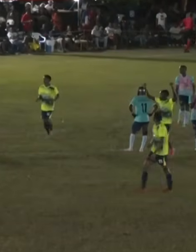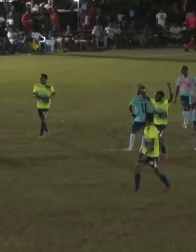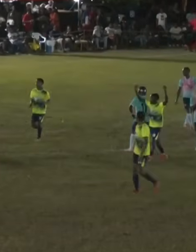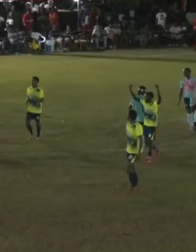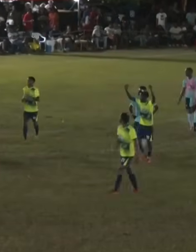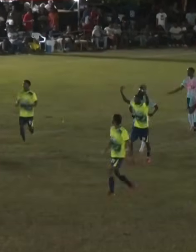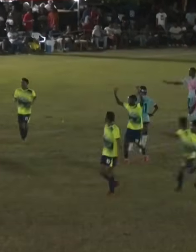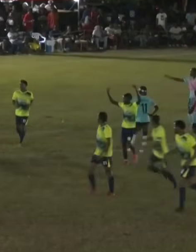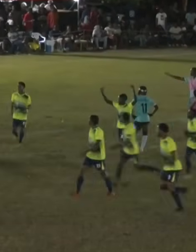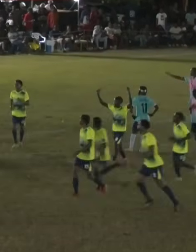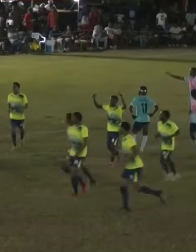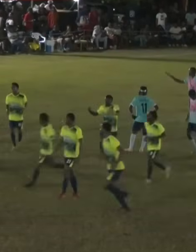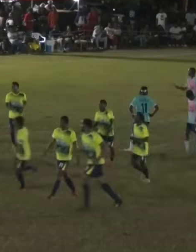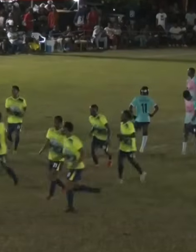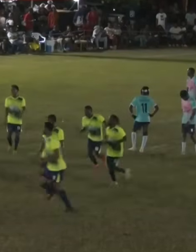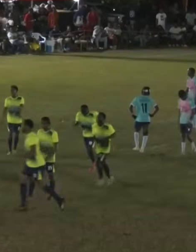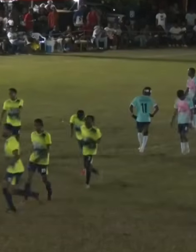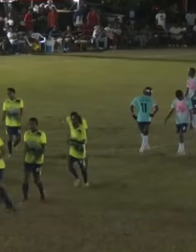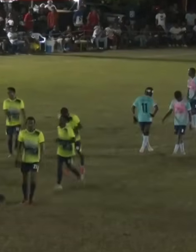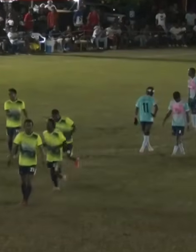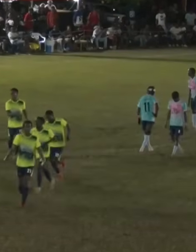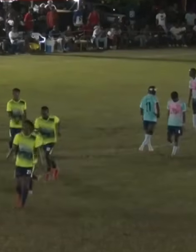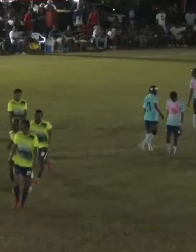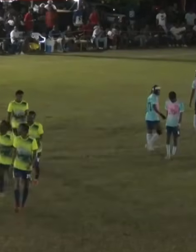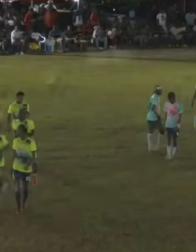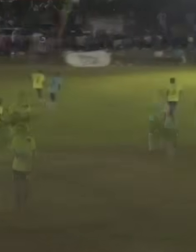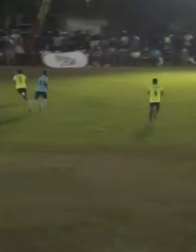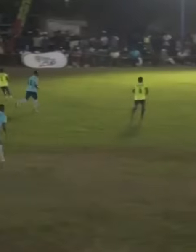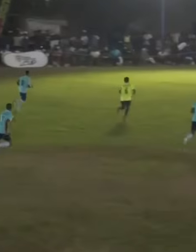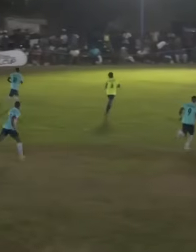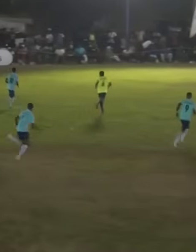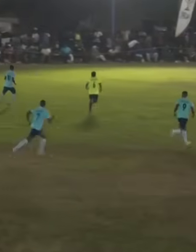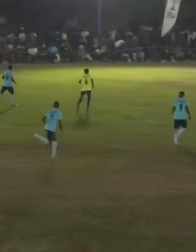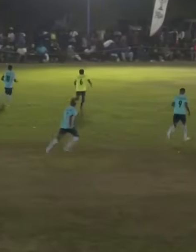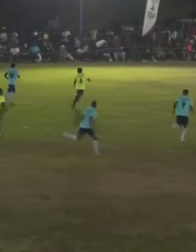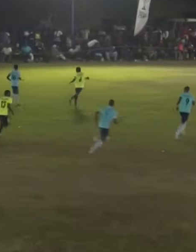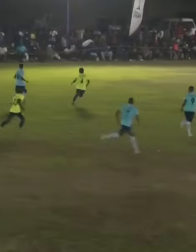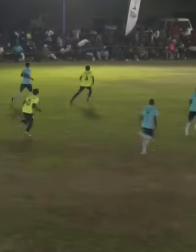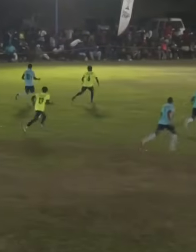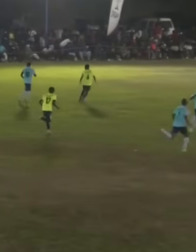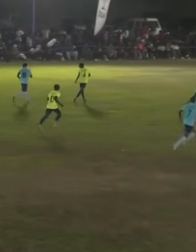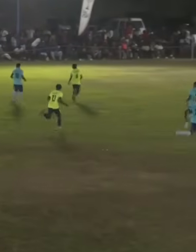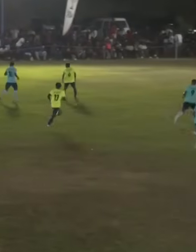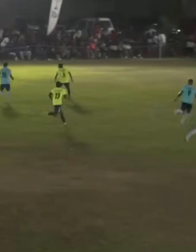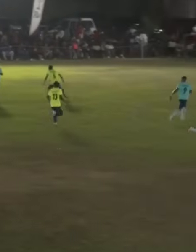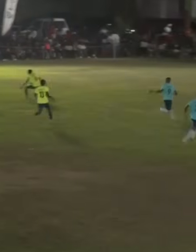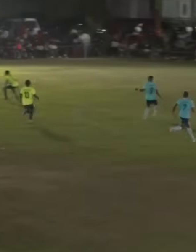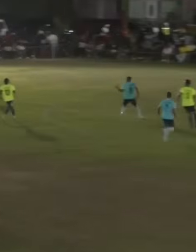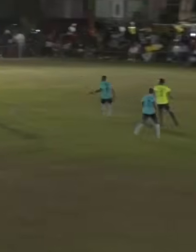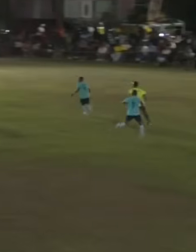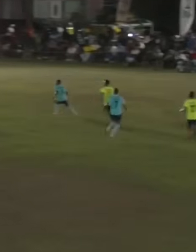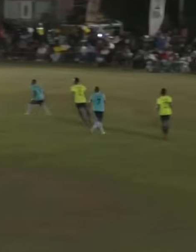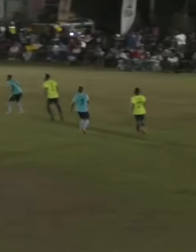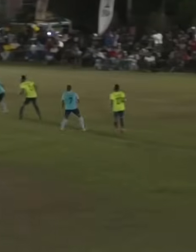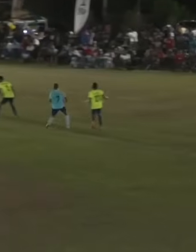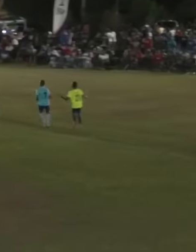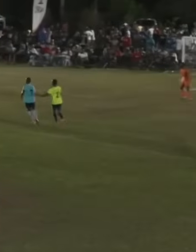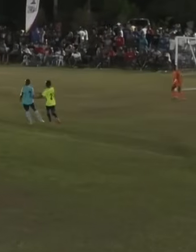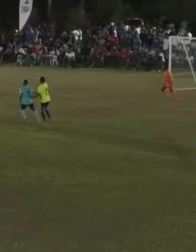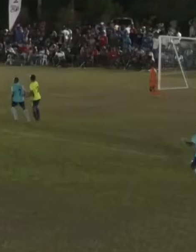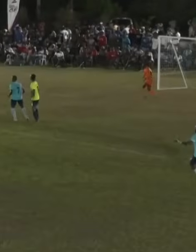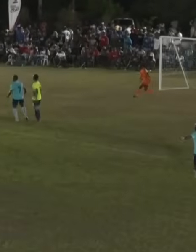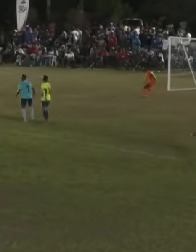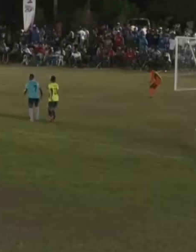1, Pro Shotters 1, all to play for. Less than a minute later, Ellerton restored their lead, and it was